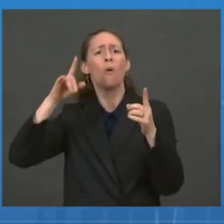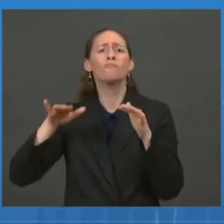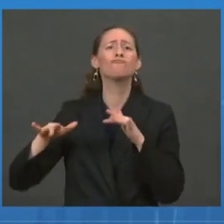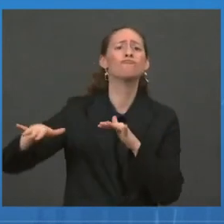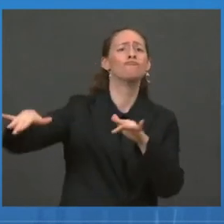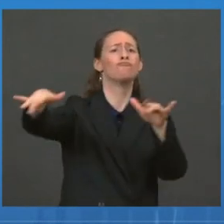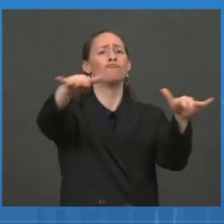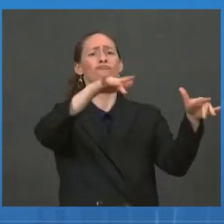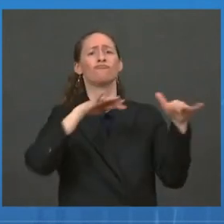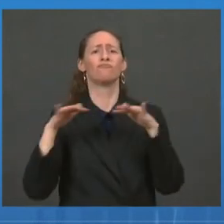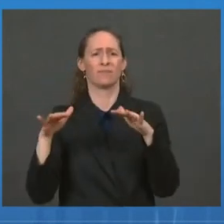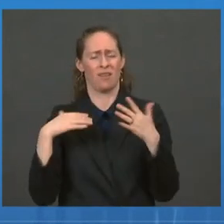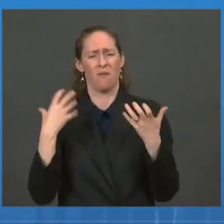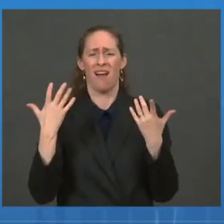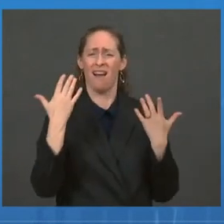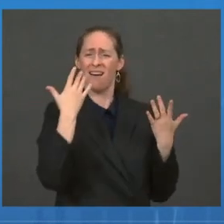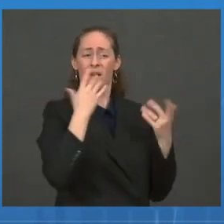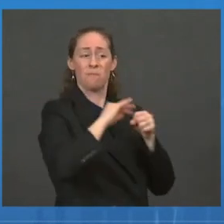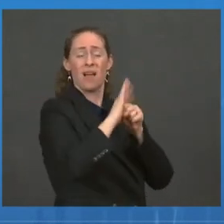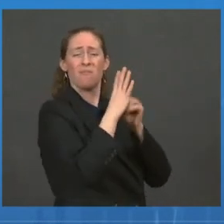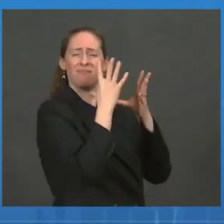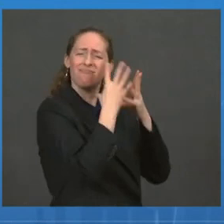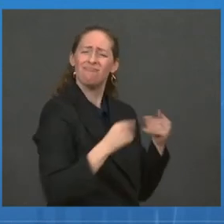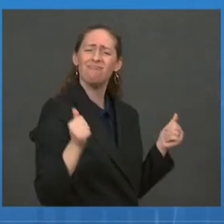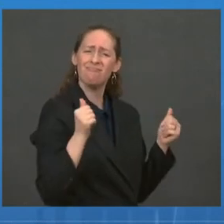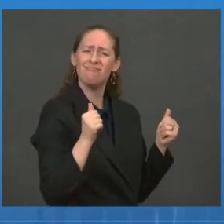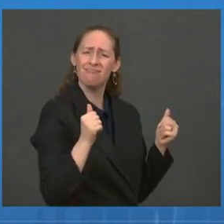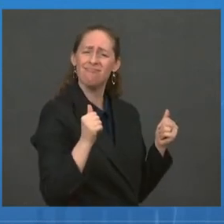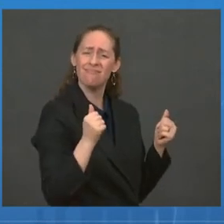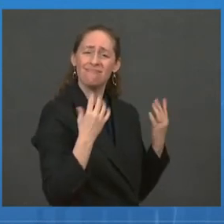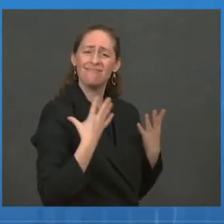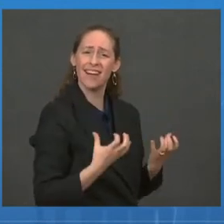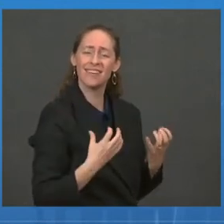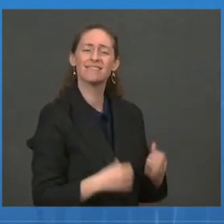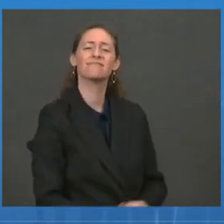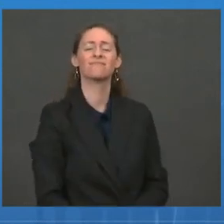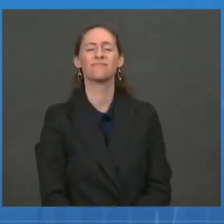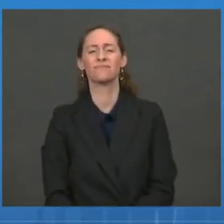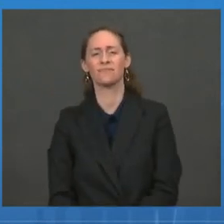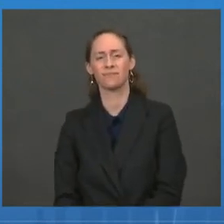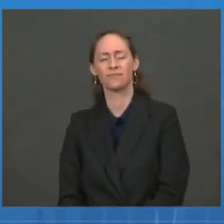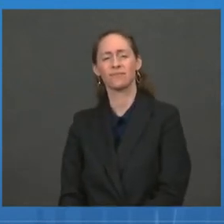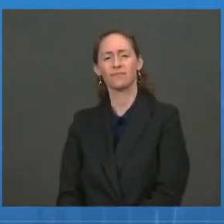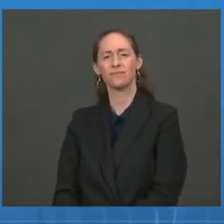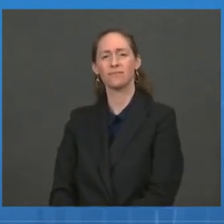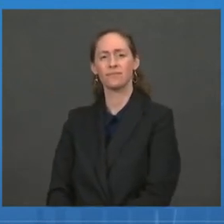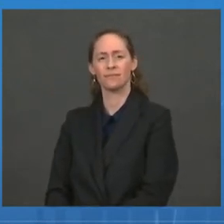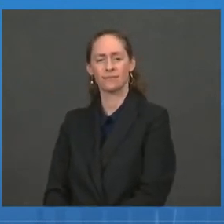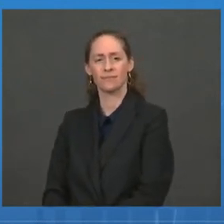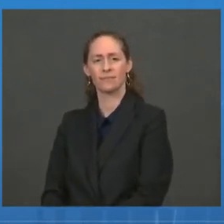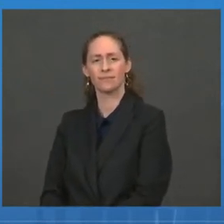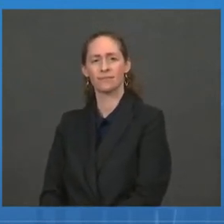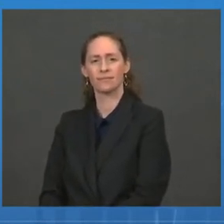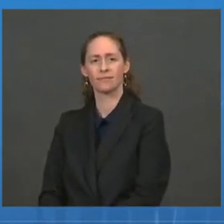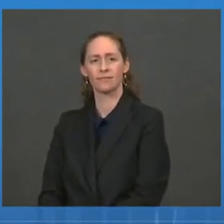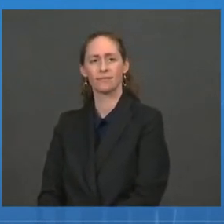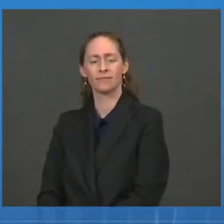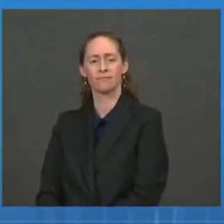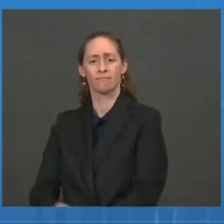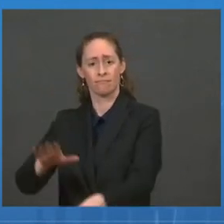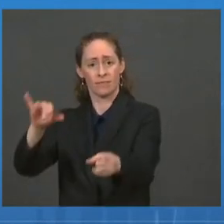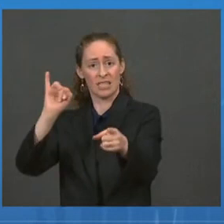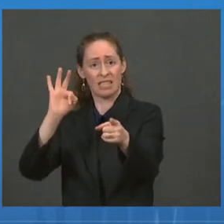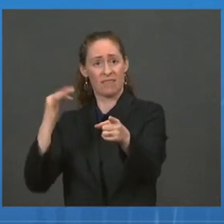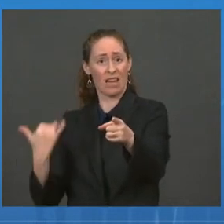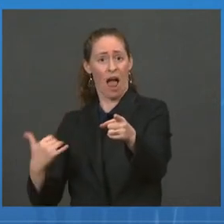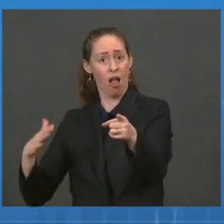hundred million individuals who are eligible for a booster get your booster if you have kids get your kids